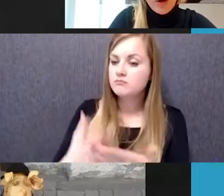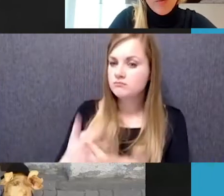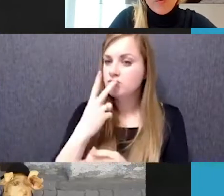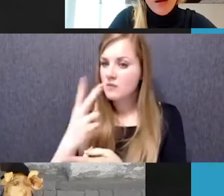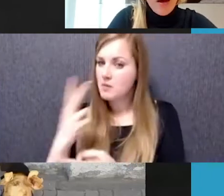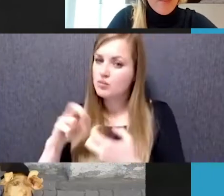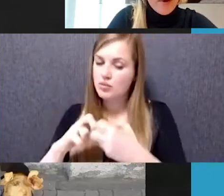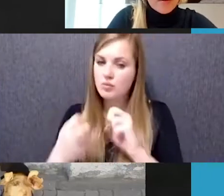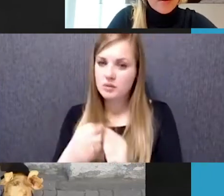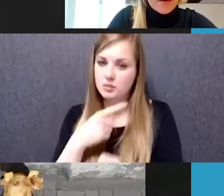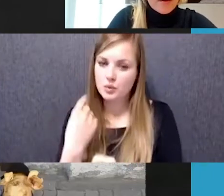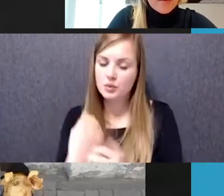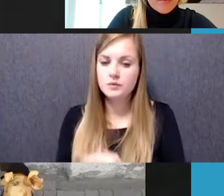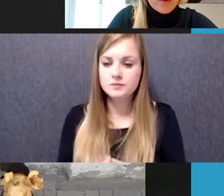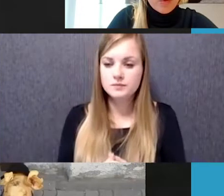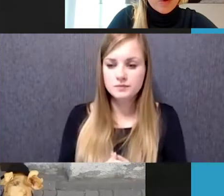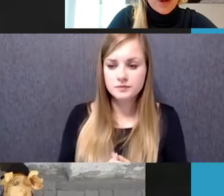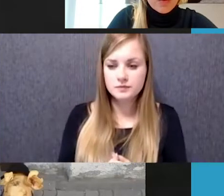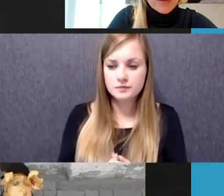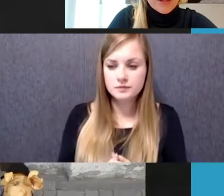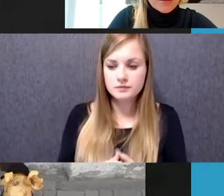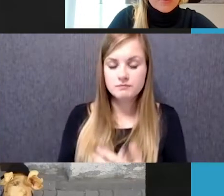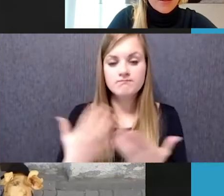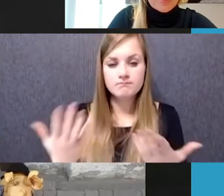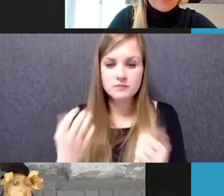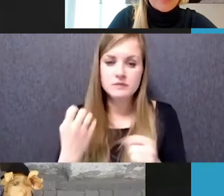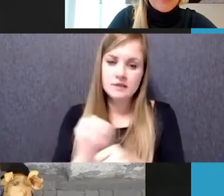it poses some problems in practice,